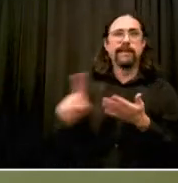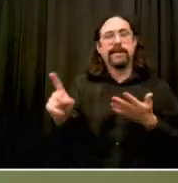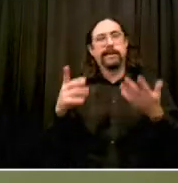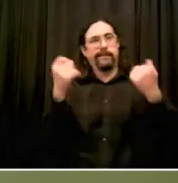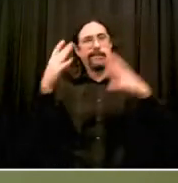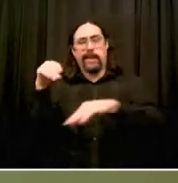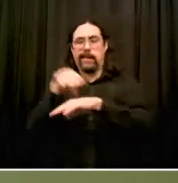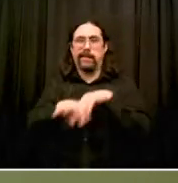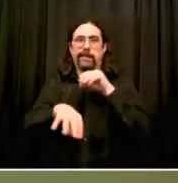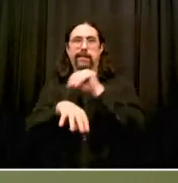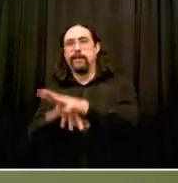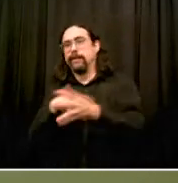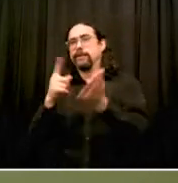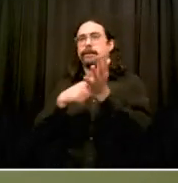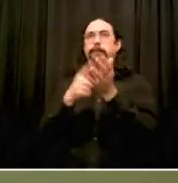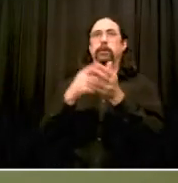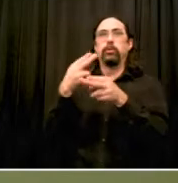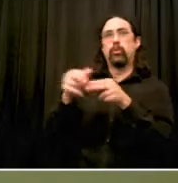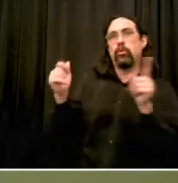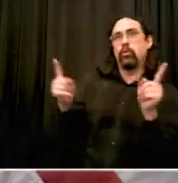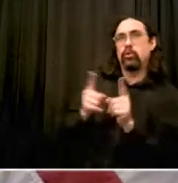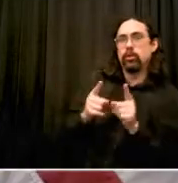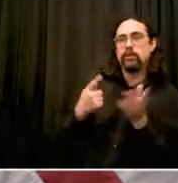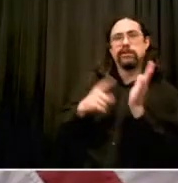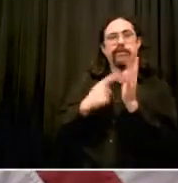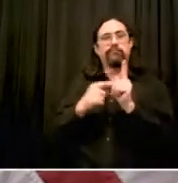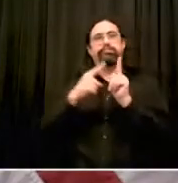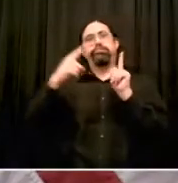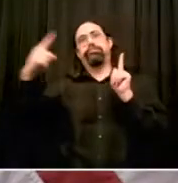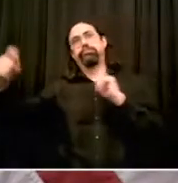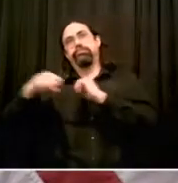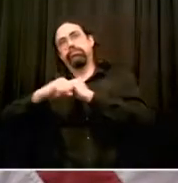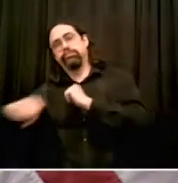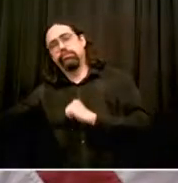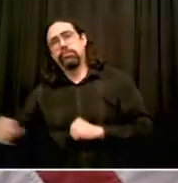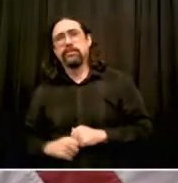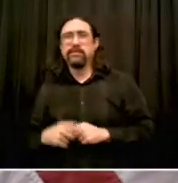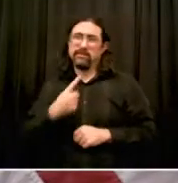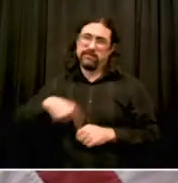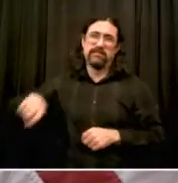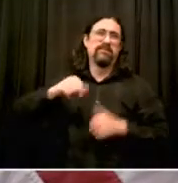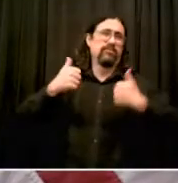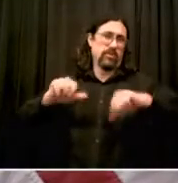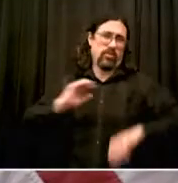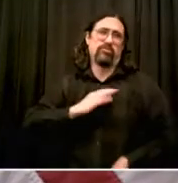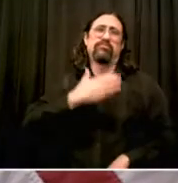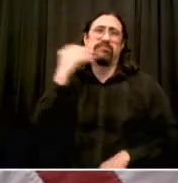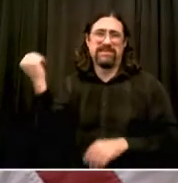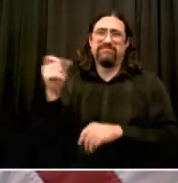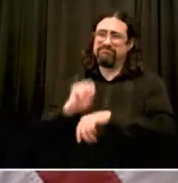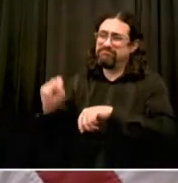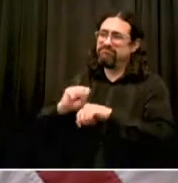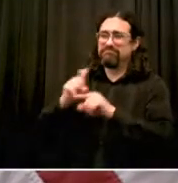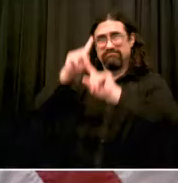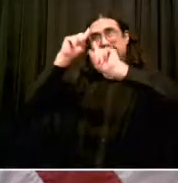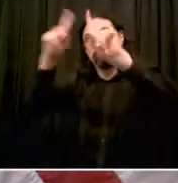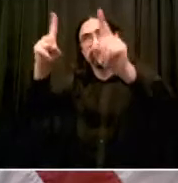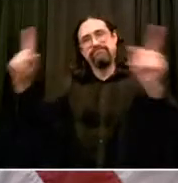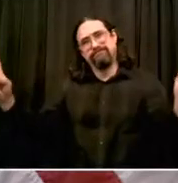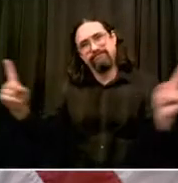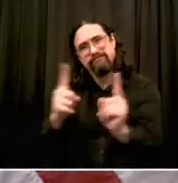those resolved fairly quickly. Okay. The next is Rich Lamb from WCBS 880.